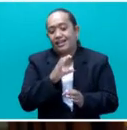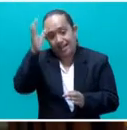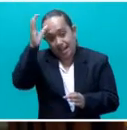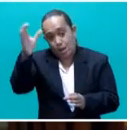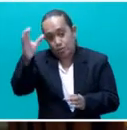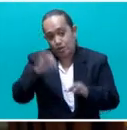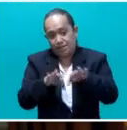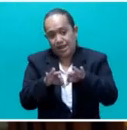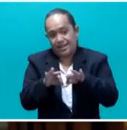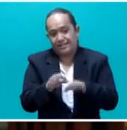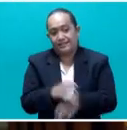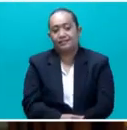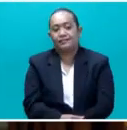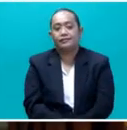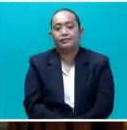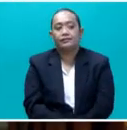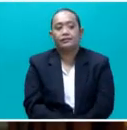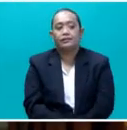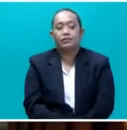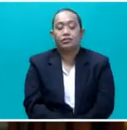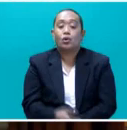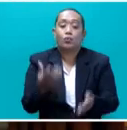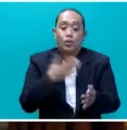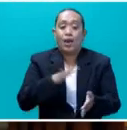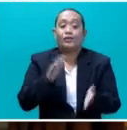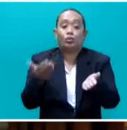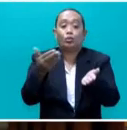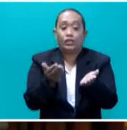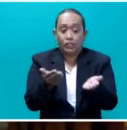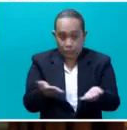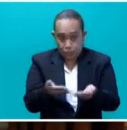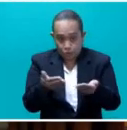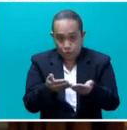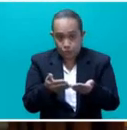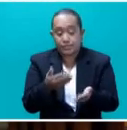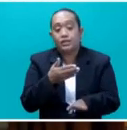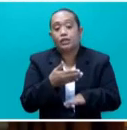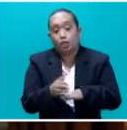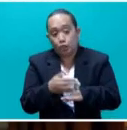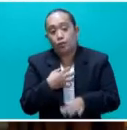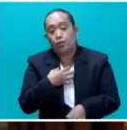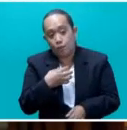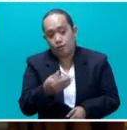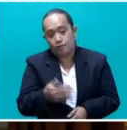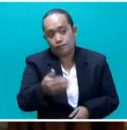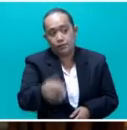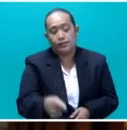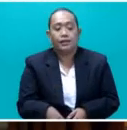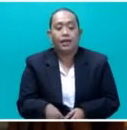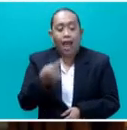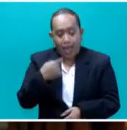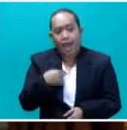changes that we are planning to introduce, but Mr. Speaker, sir, I look forward to the